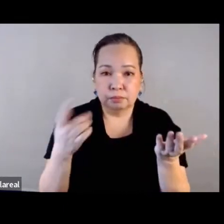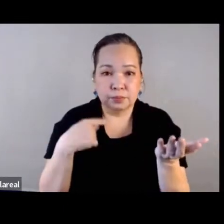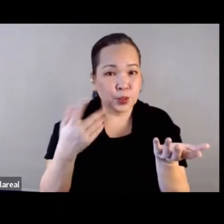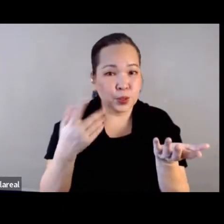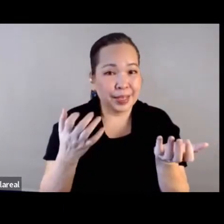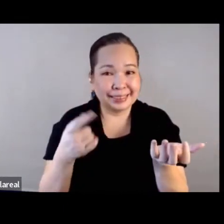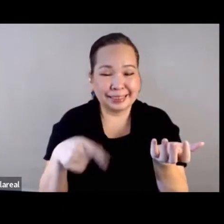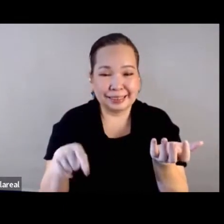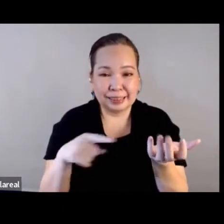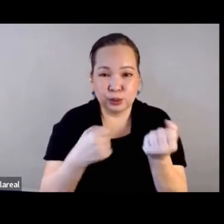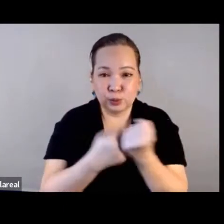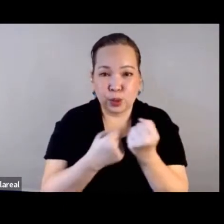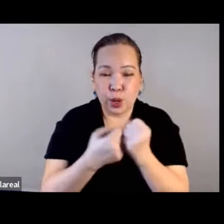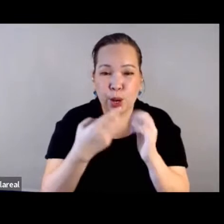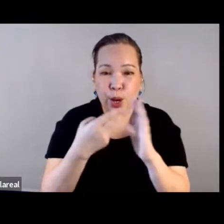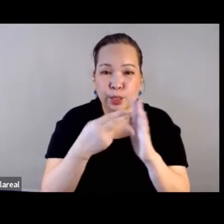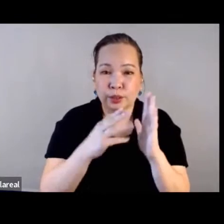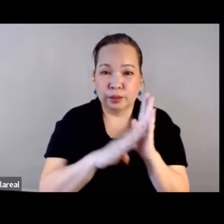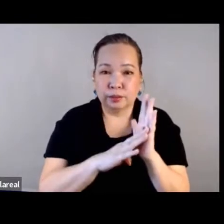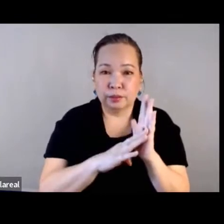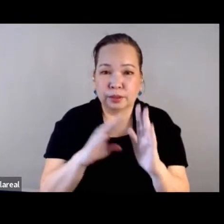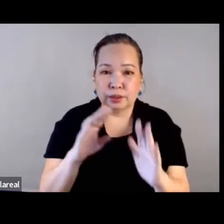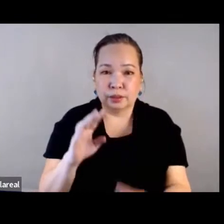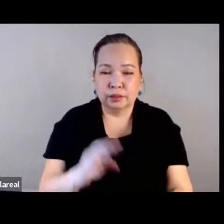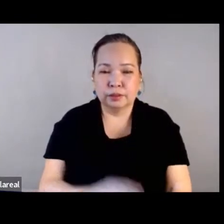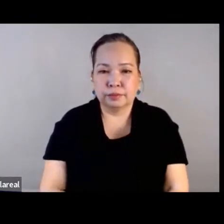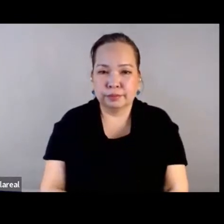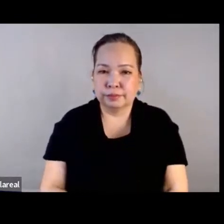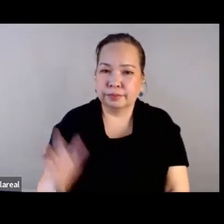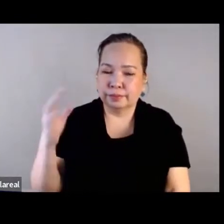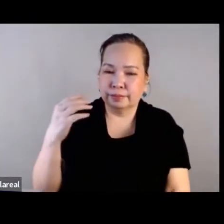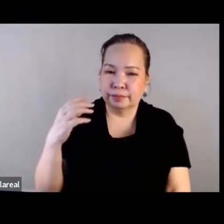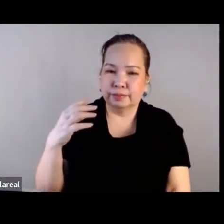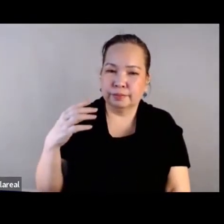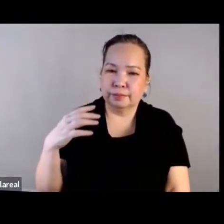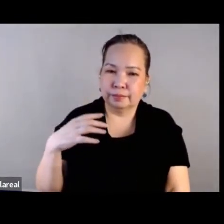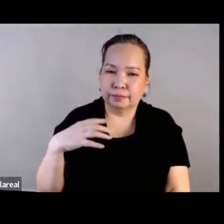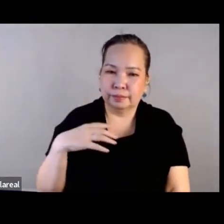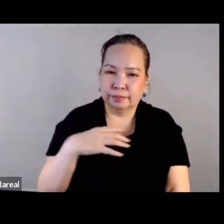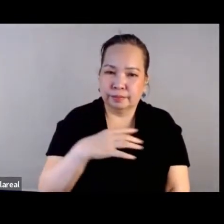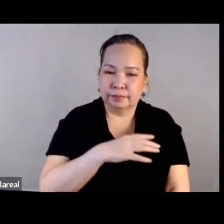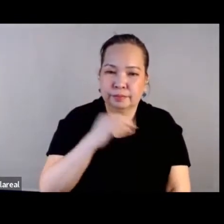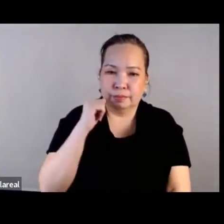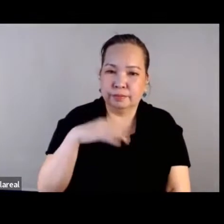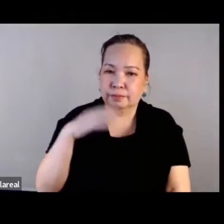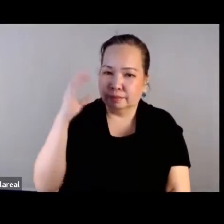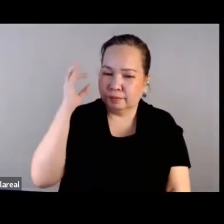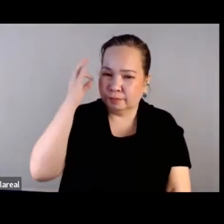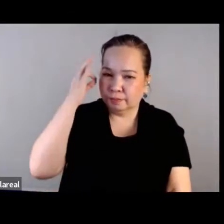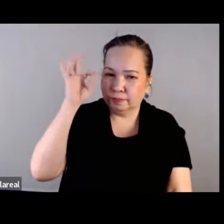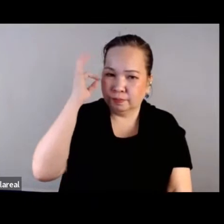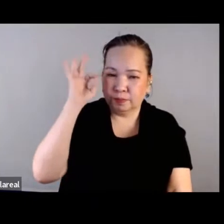to sponsor House Bill number 371? Honorable Castor is recognized.